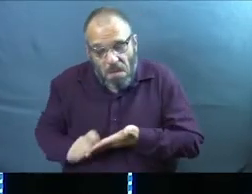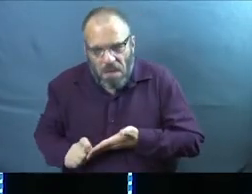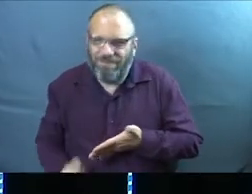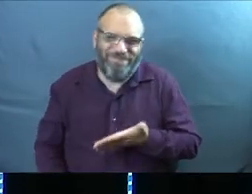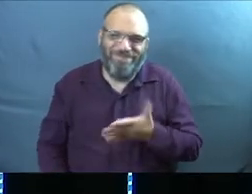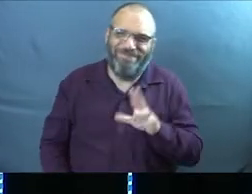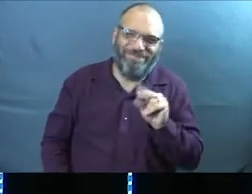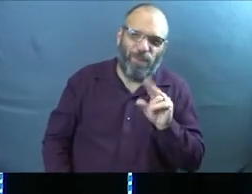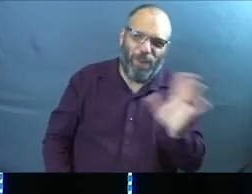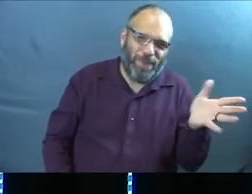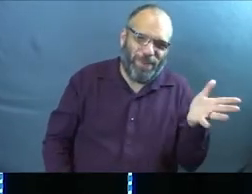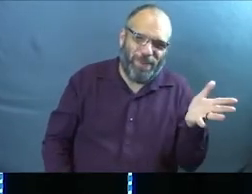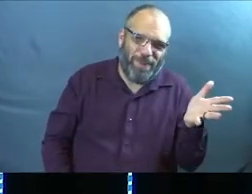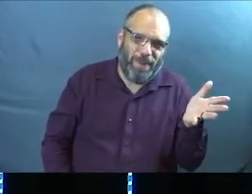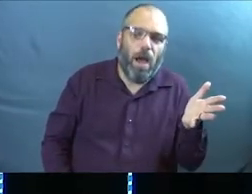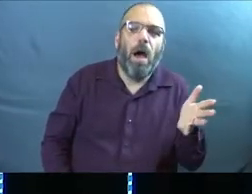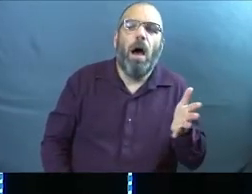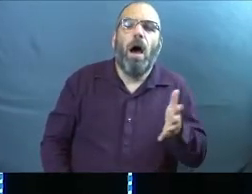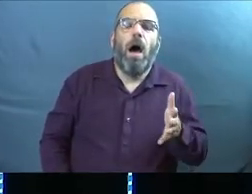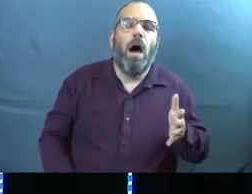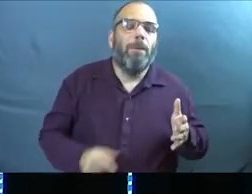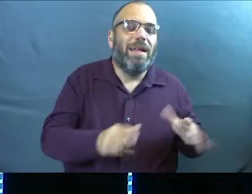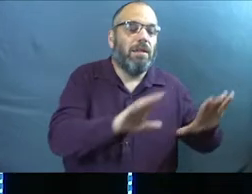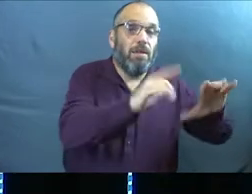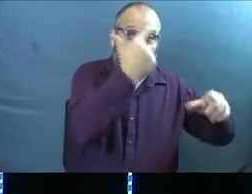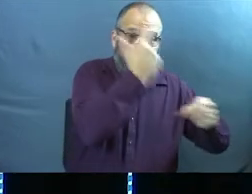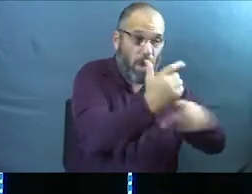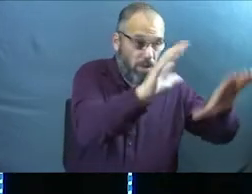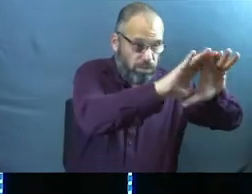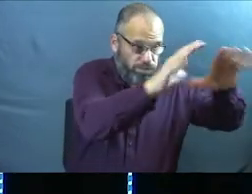no. They're afraid.